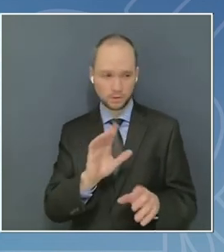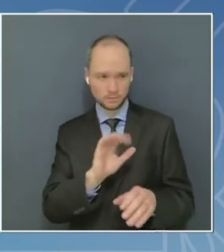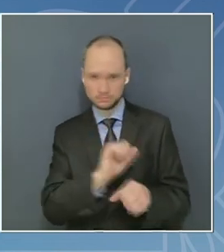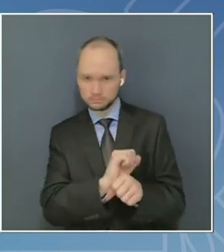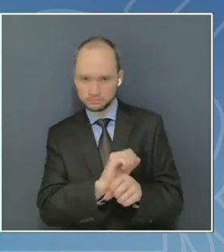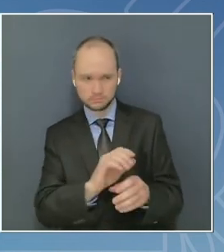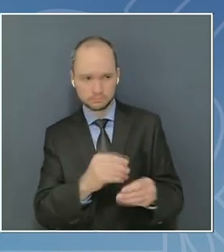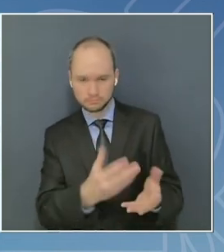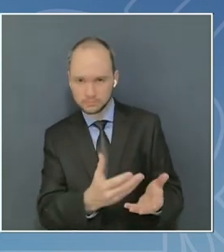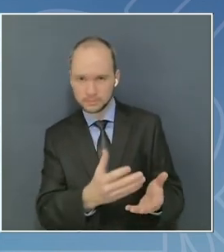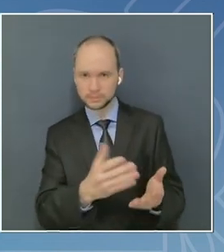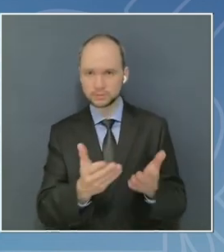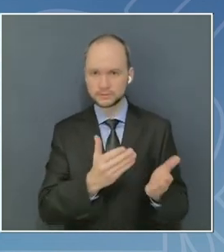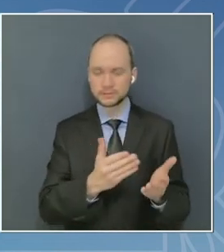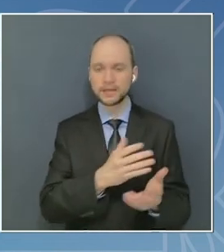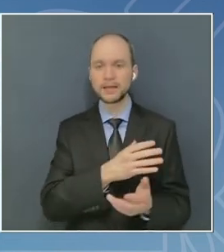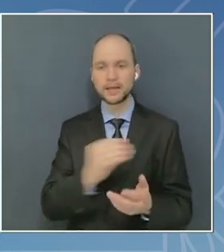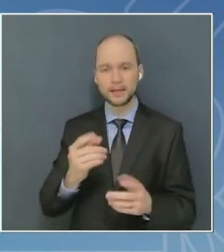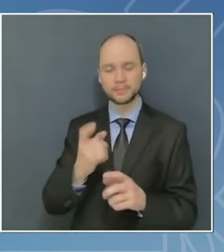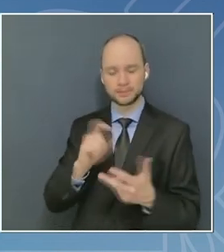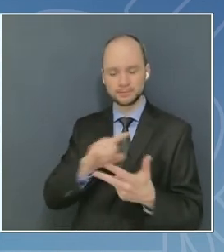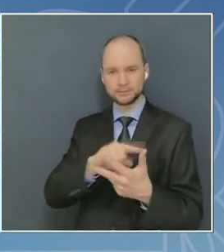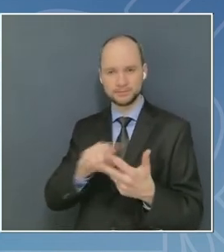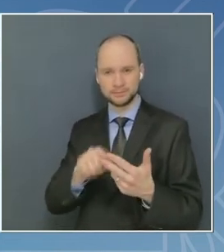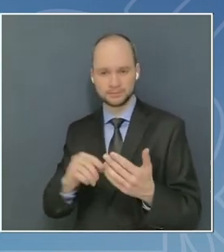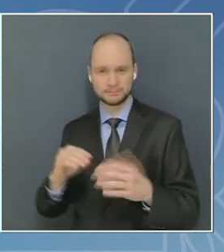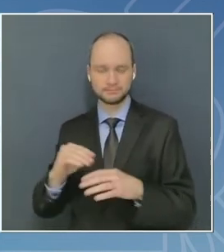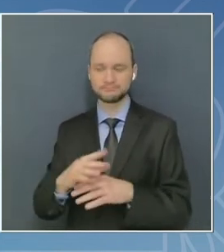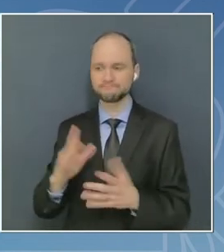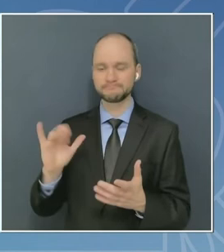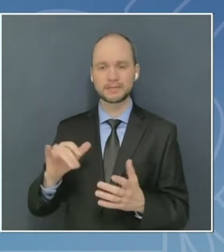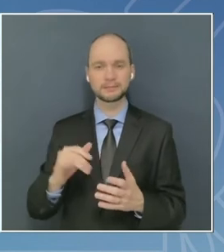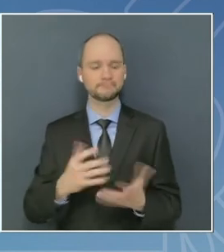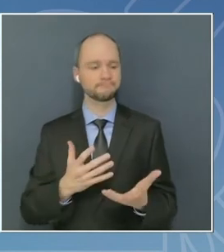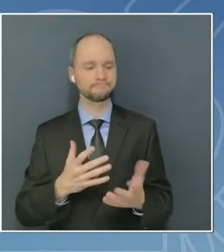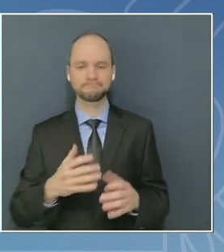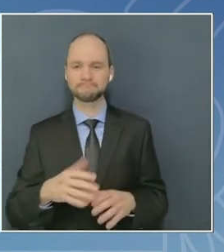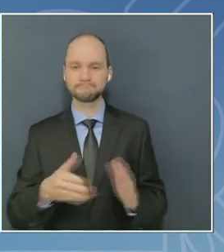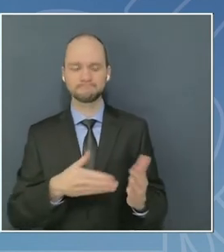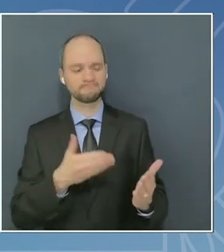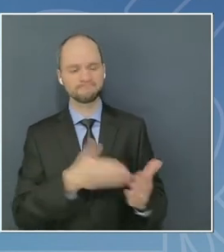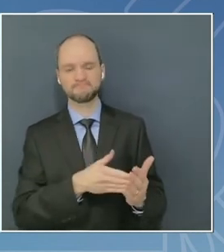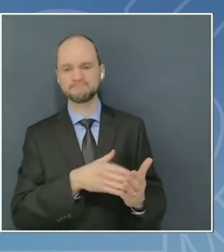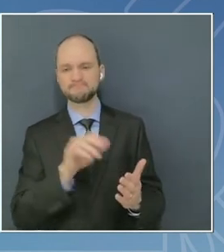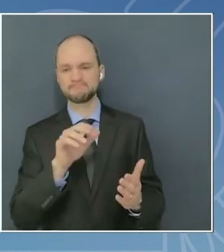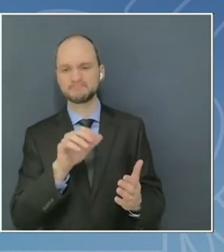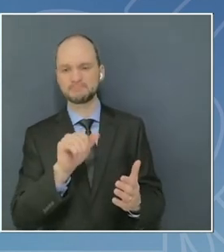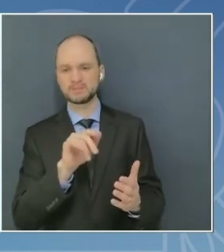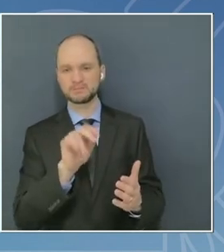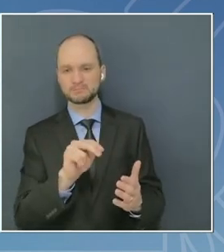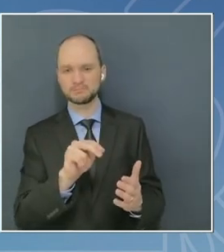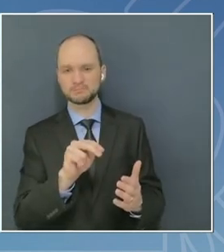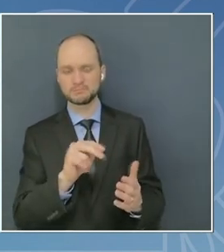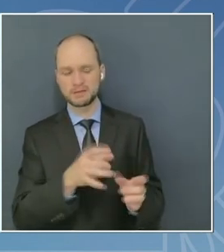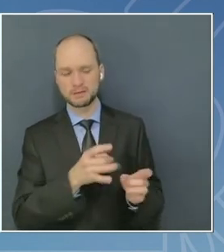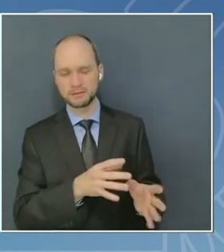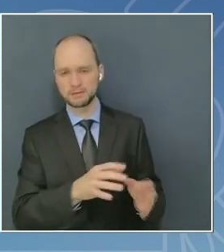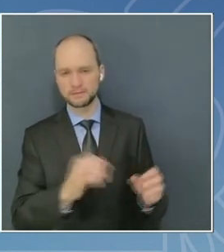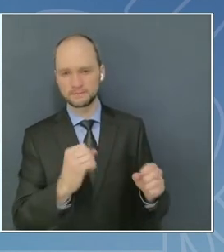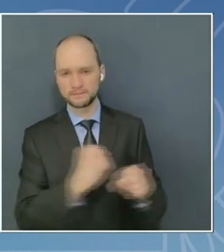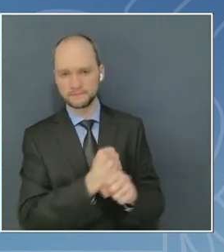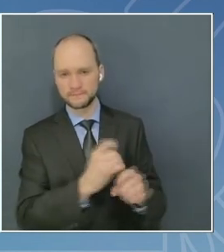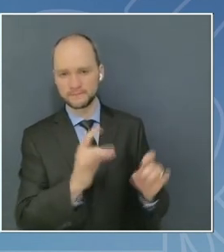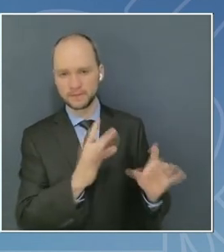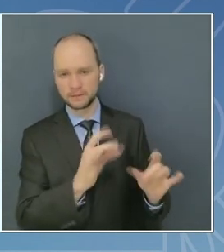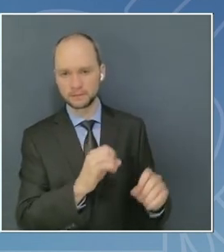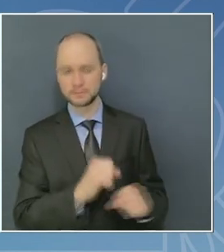crisis and the rise and voice and demonstration of anti-Asian hate and violence. And so that's obviously the issue of the